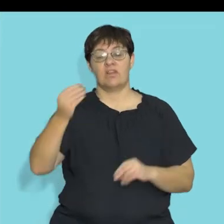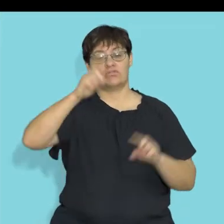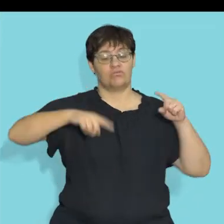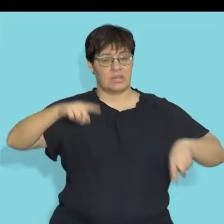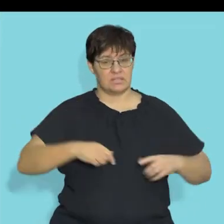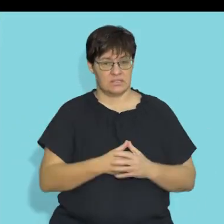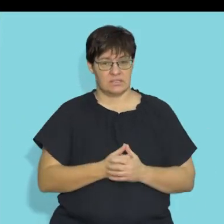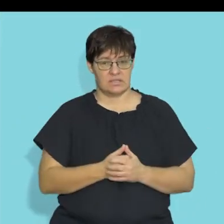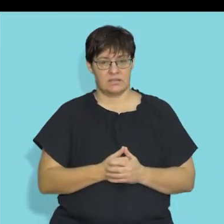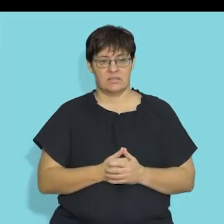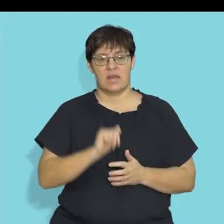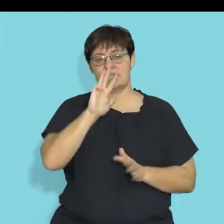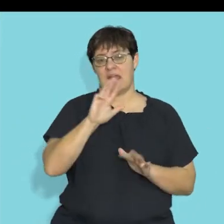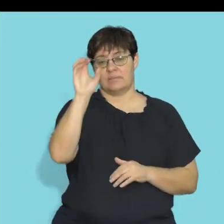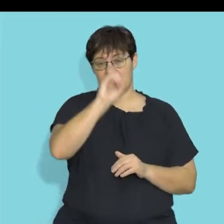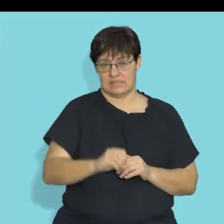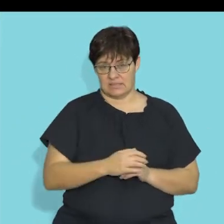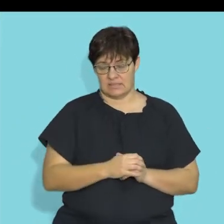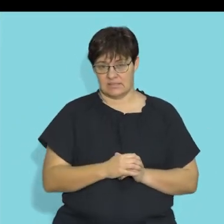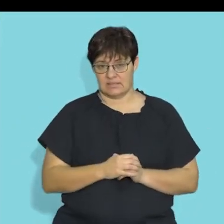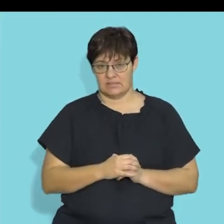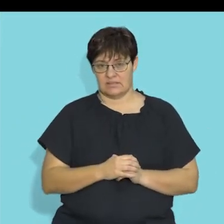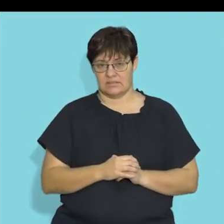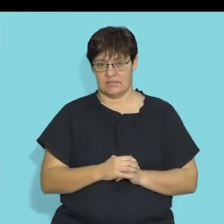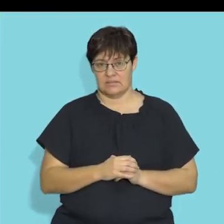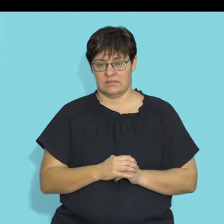my inflation rate was, say, 9%,